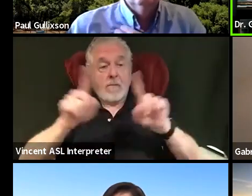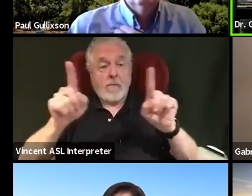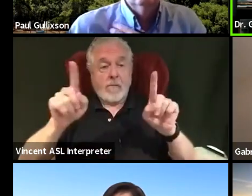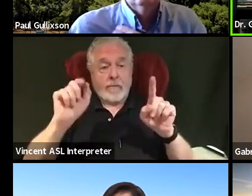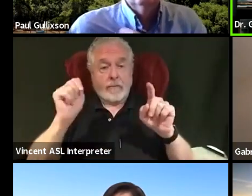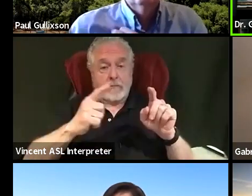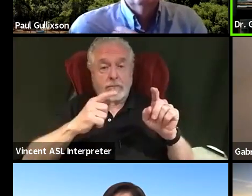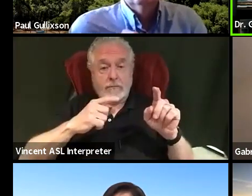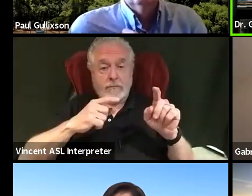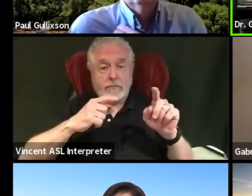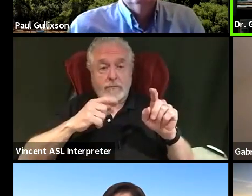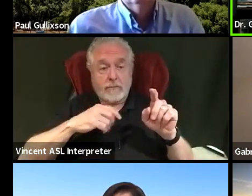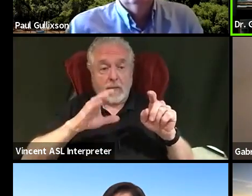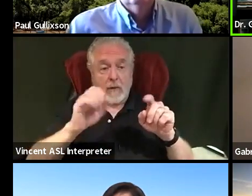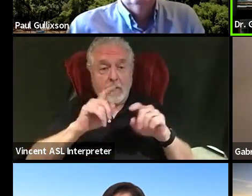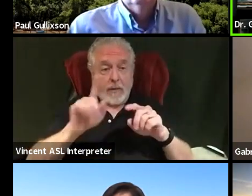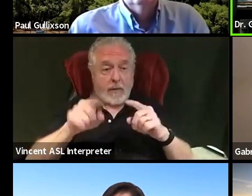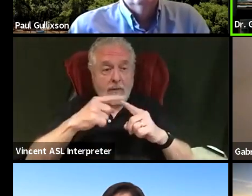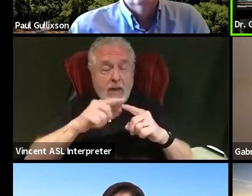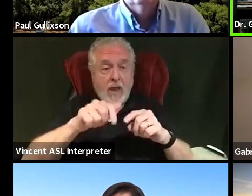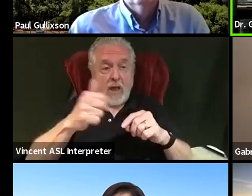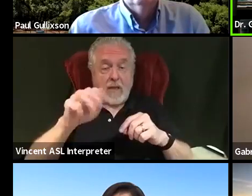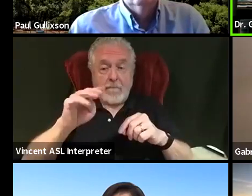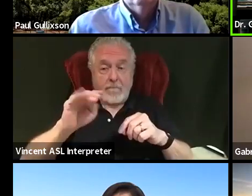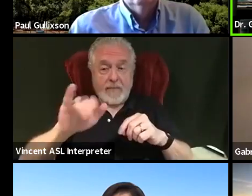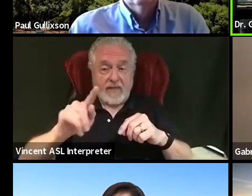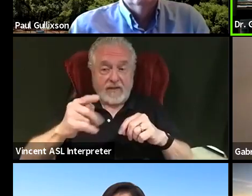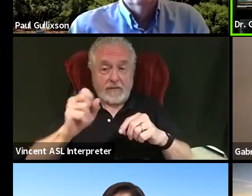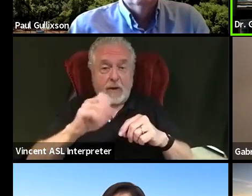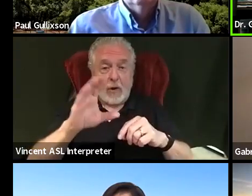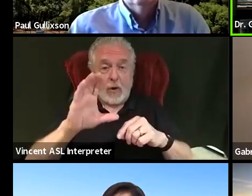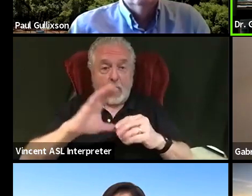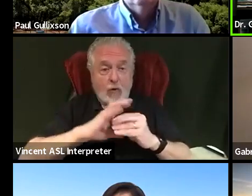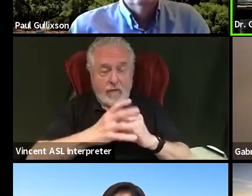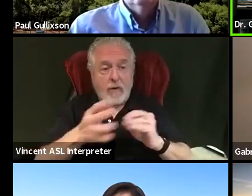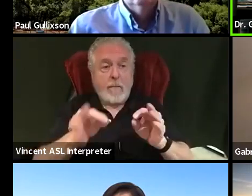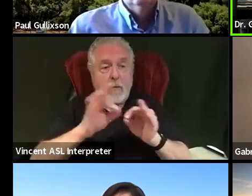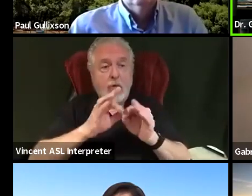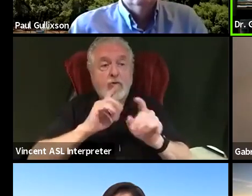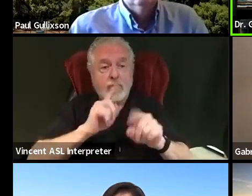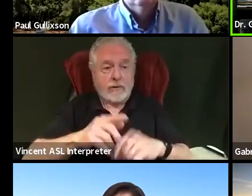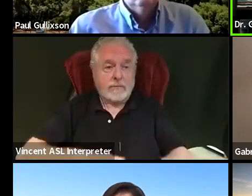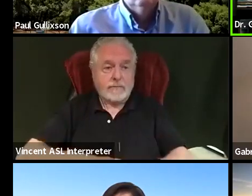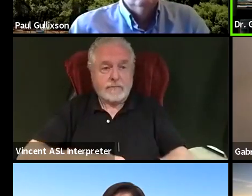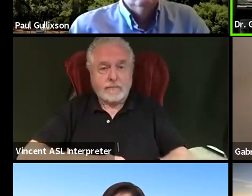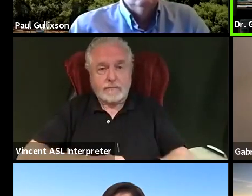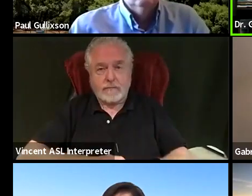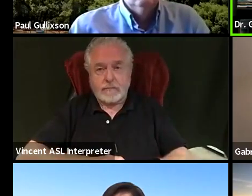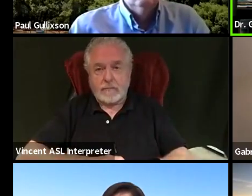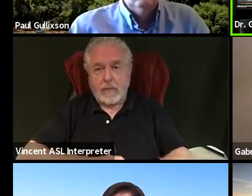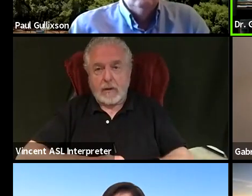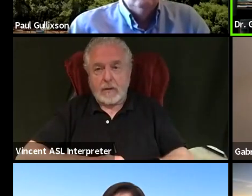I'll ask some of my colleagues about other myths with COVID, because they're important to address.